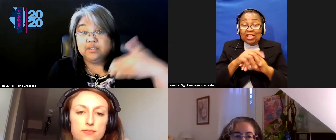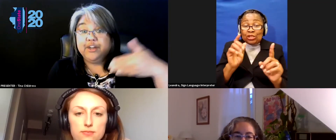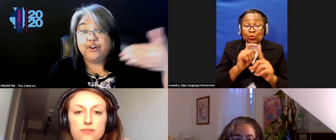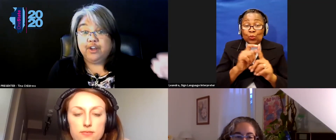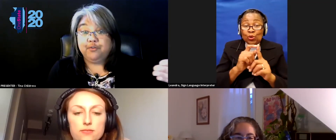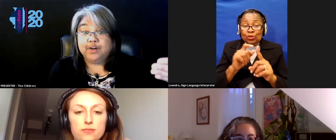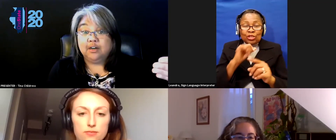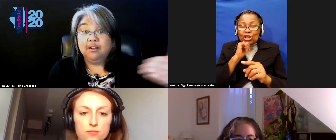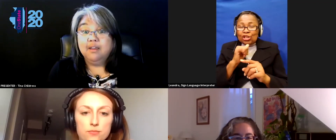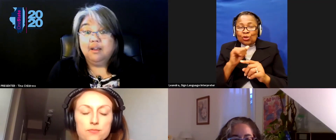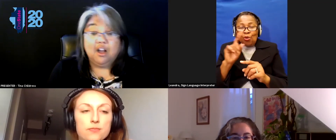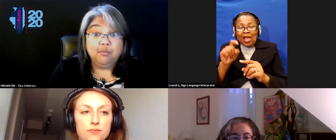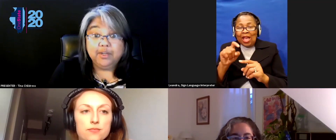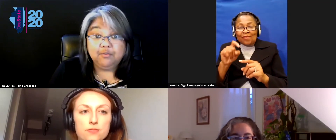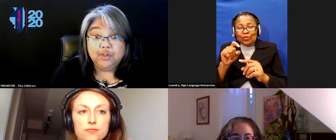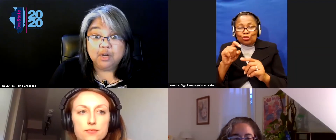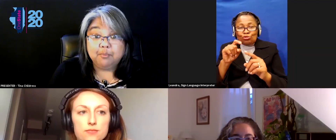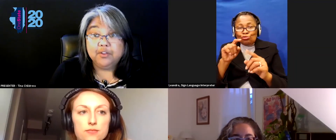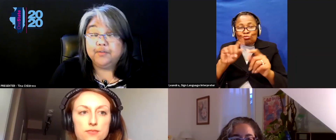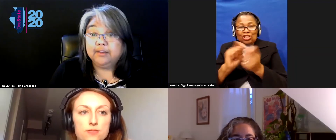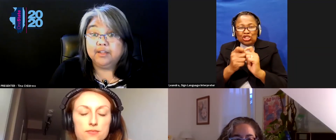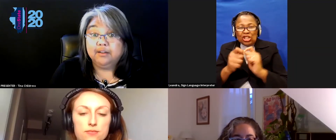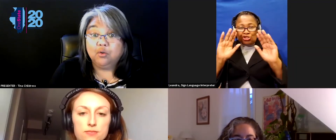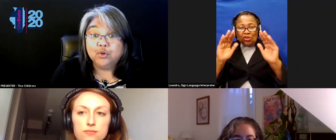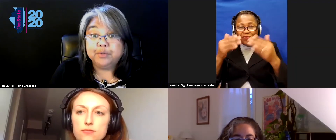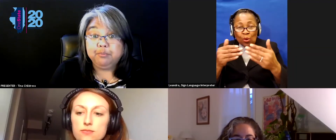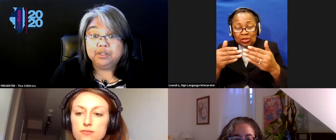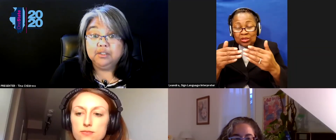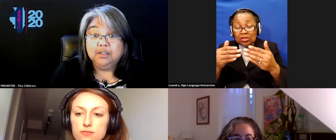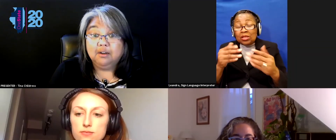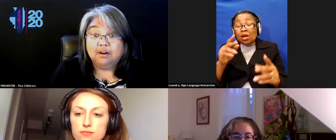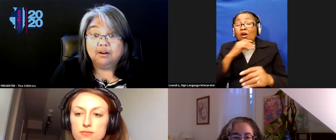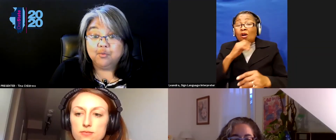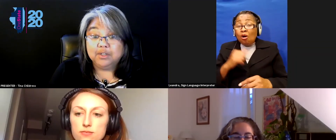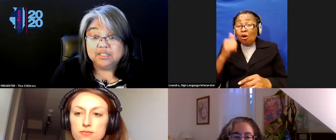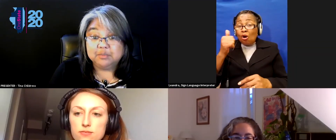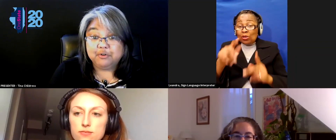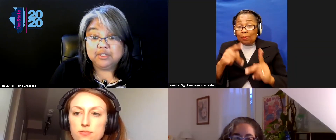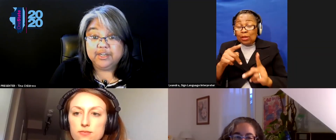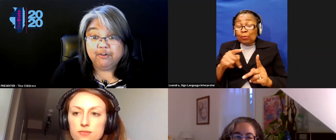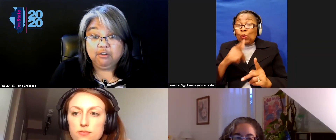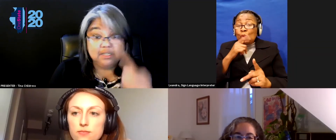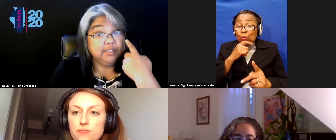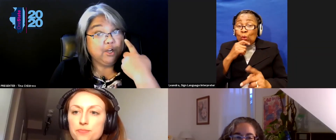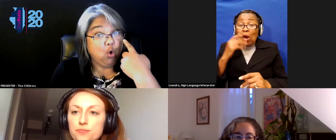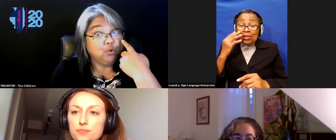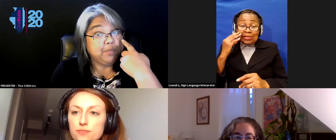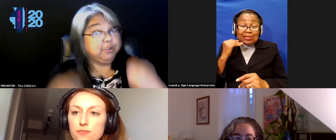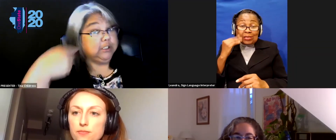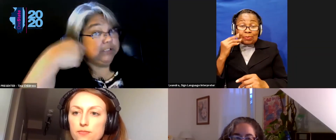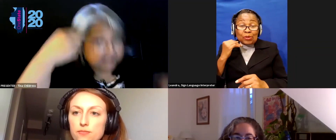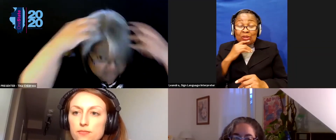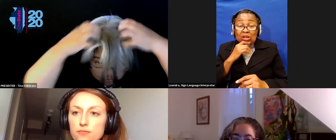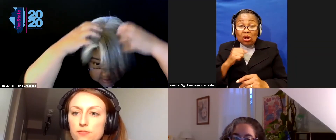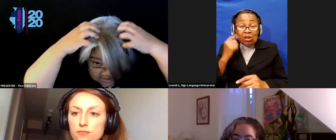focus near and far. And if you couple the fact that older people are the ones experiencing hearing loss, and like older